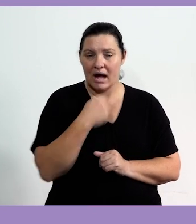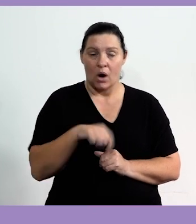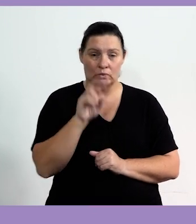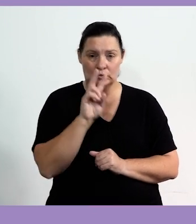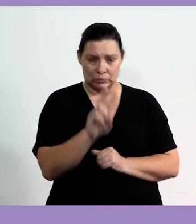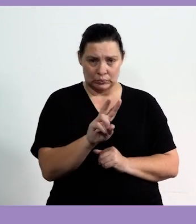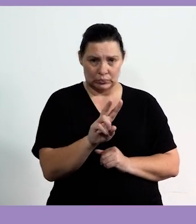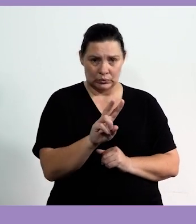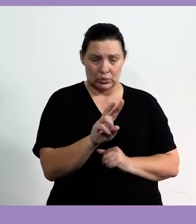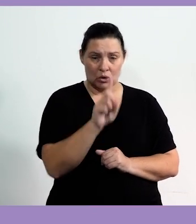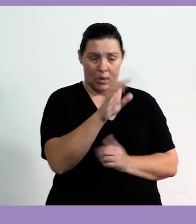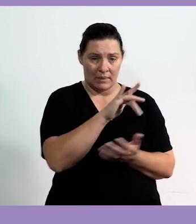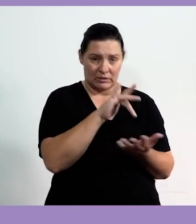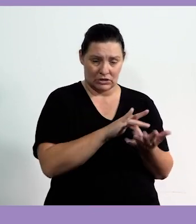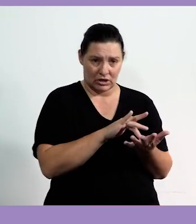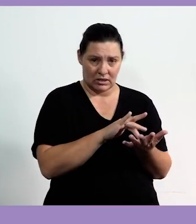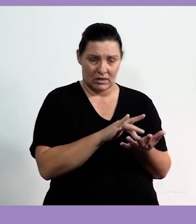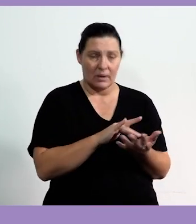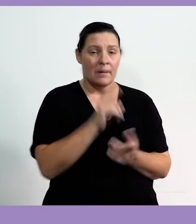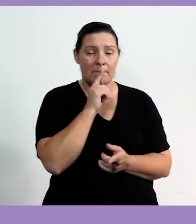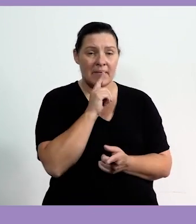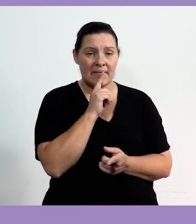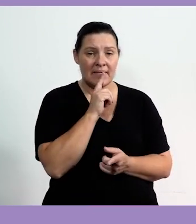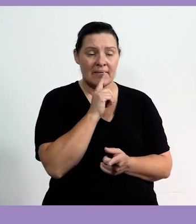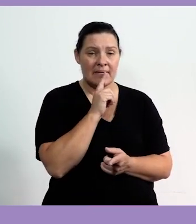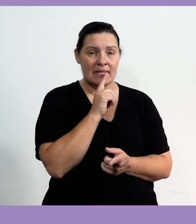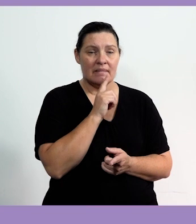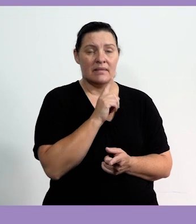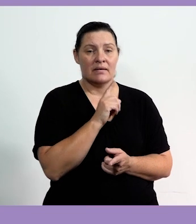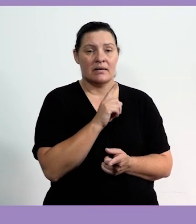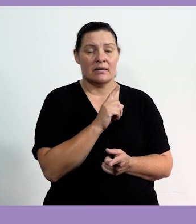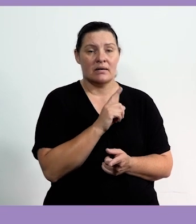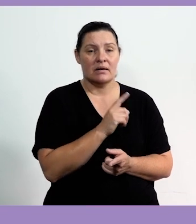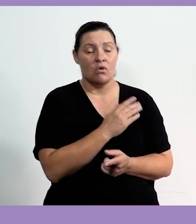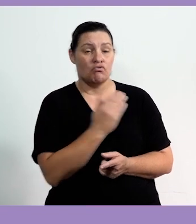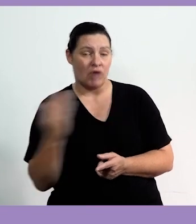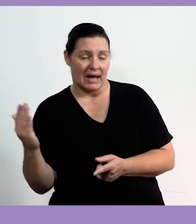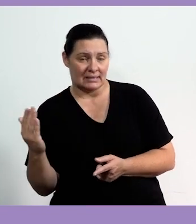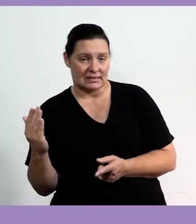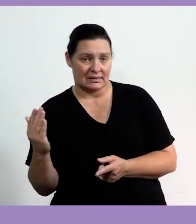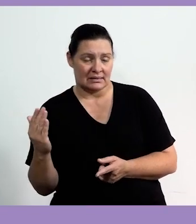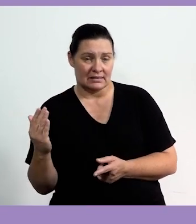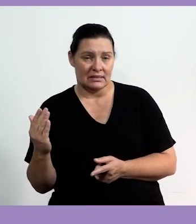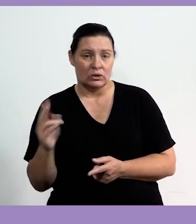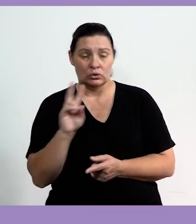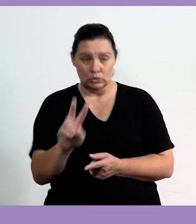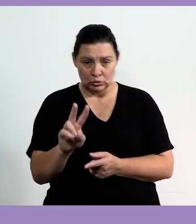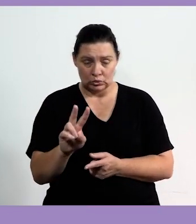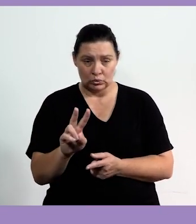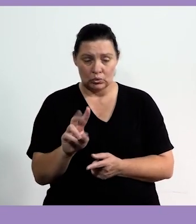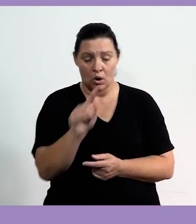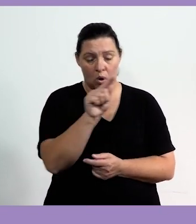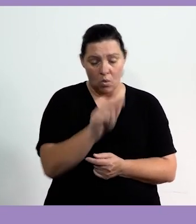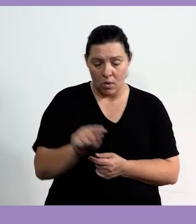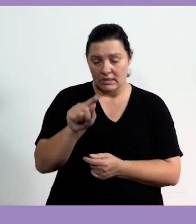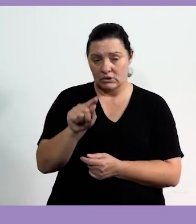that our 2, that is now in the ones position, is going to shift back to the right. So it is